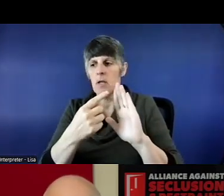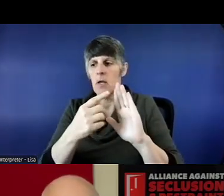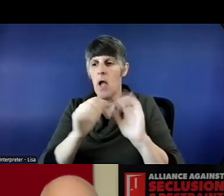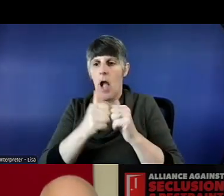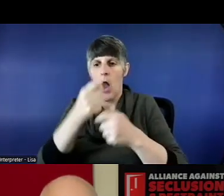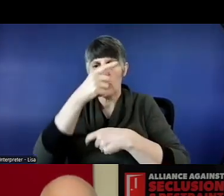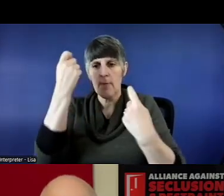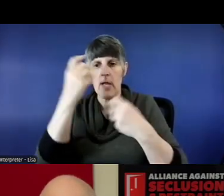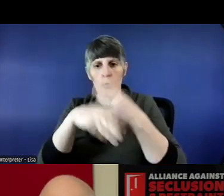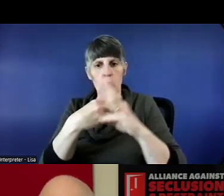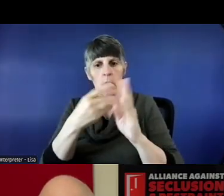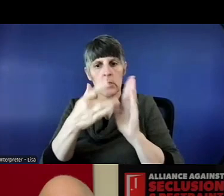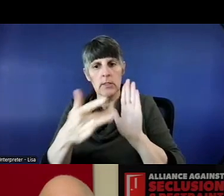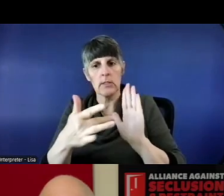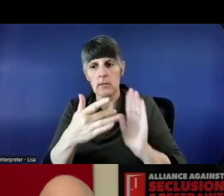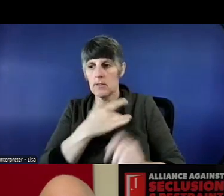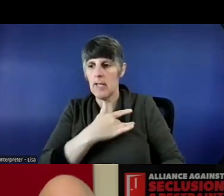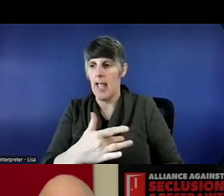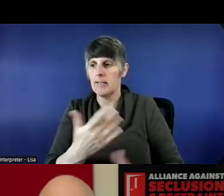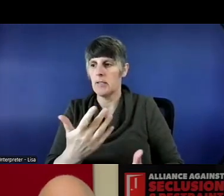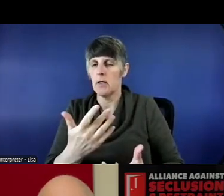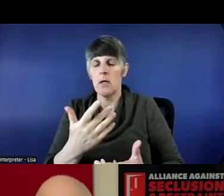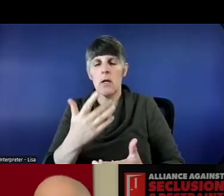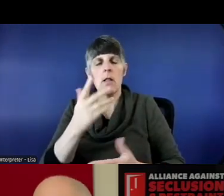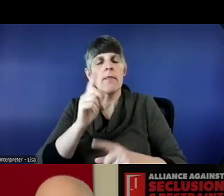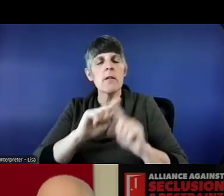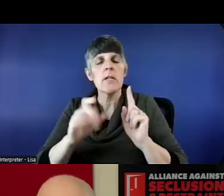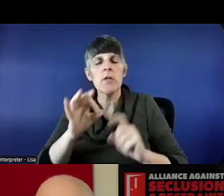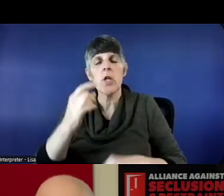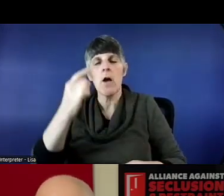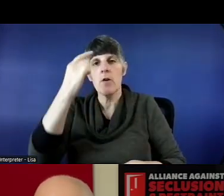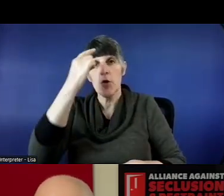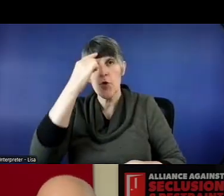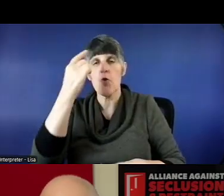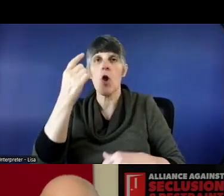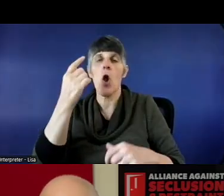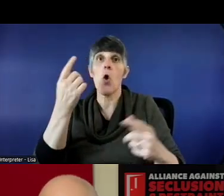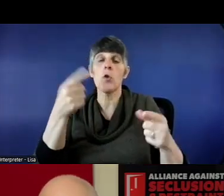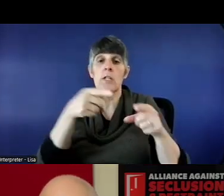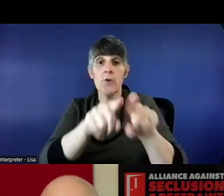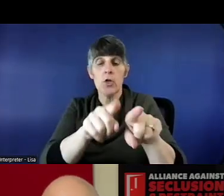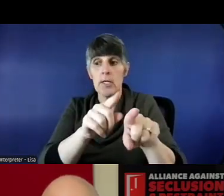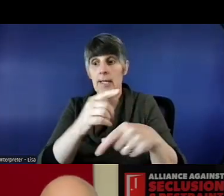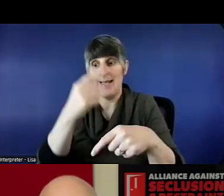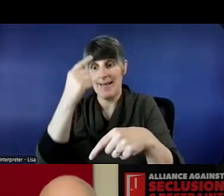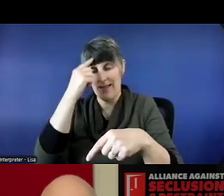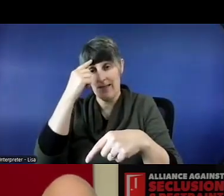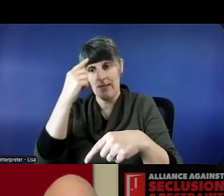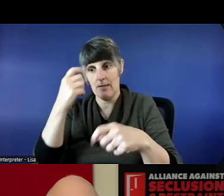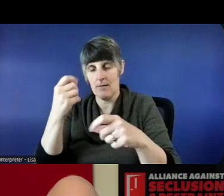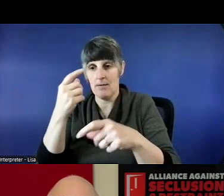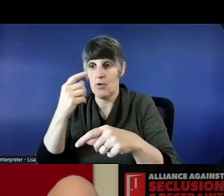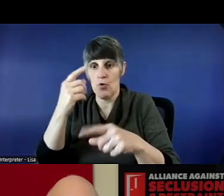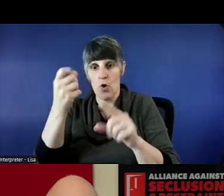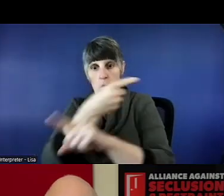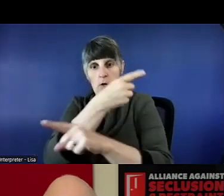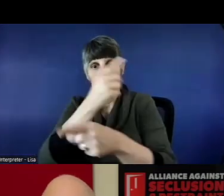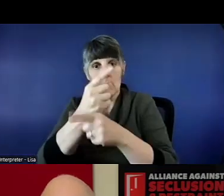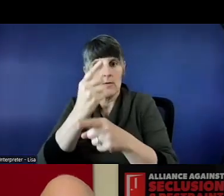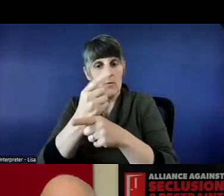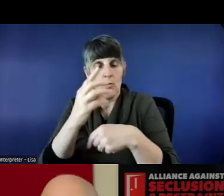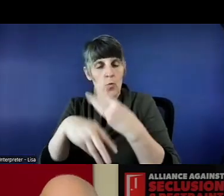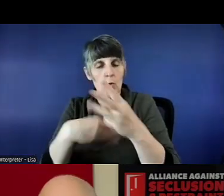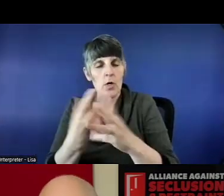the world might be. I mean, the simple difference of being neurodivergent in a neurotypical world can be traumatizing. If you were